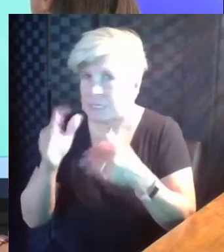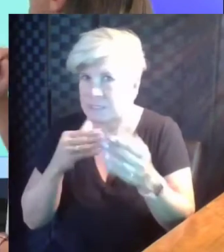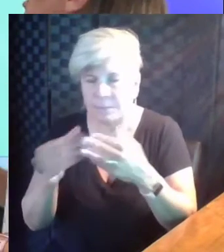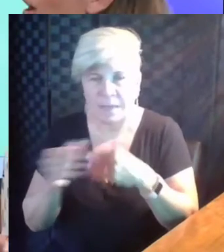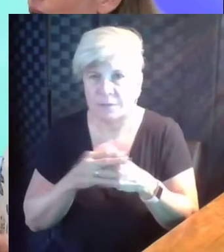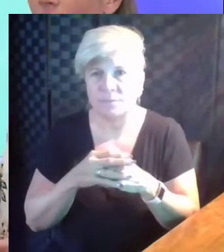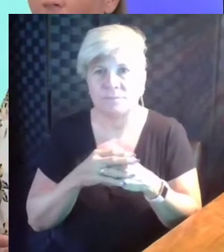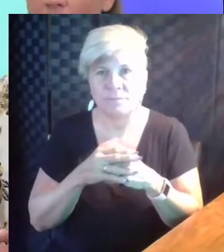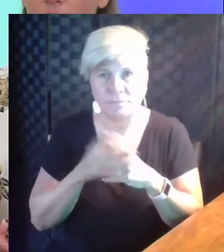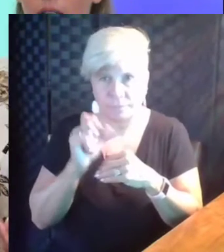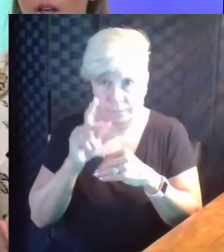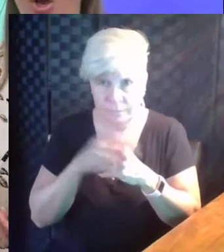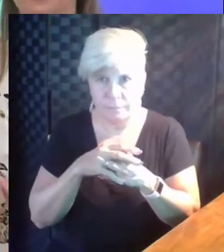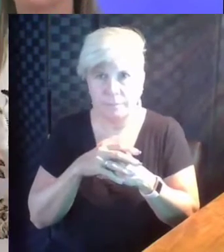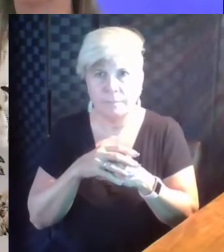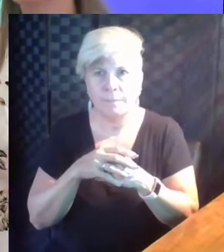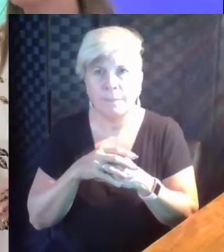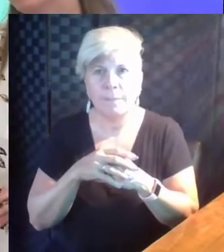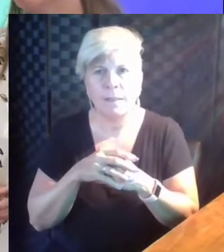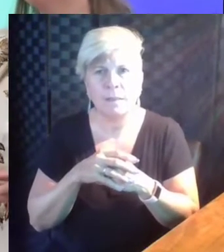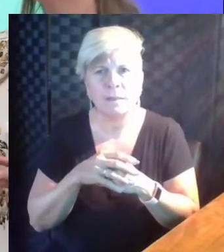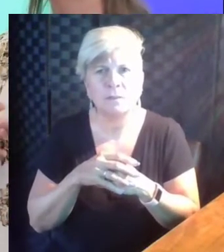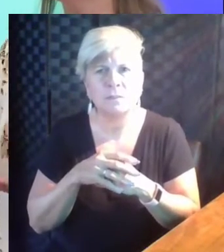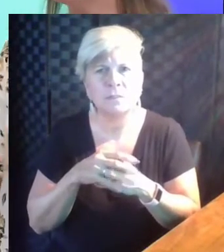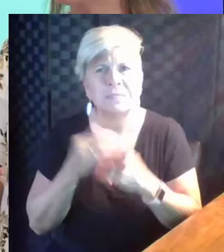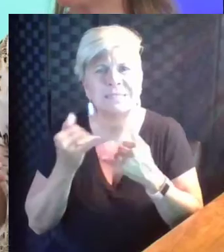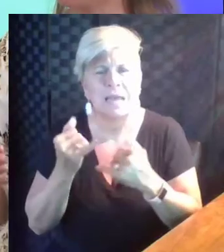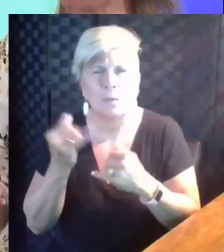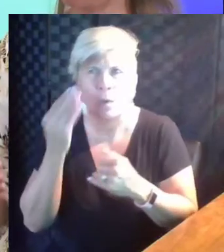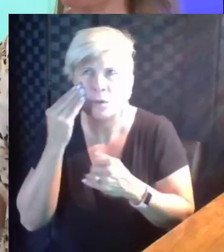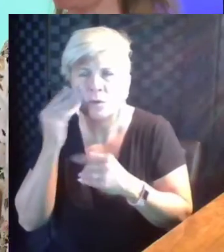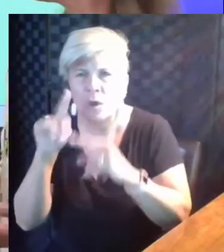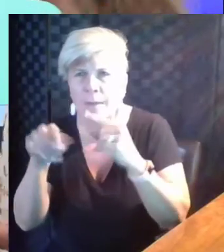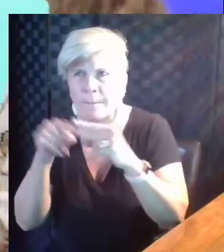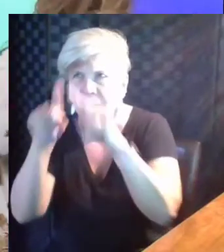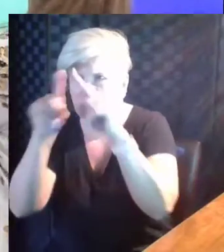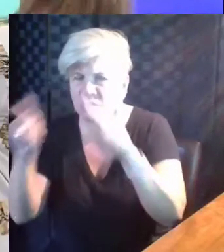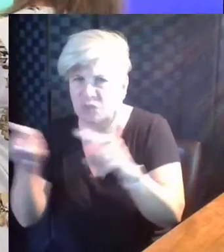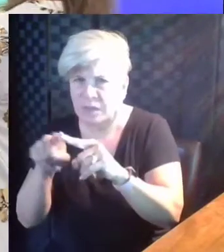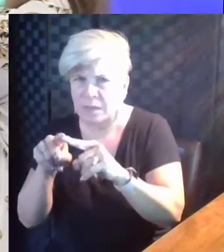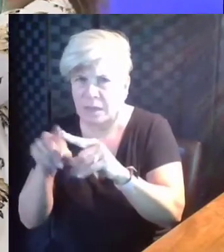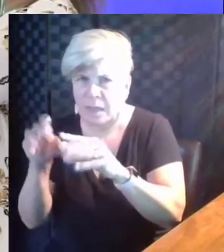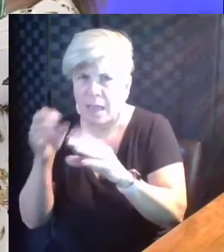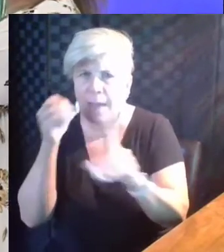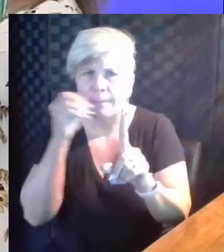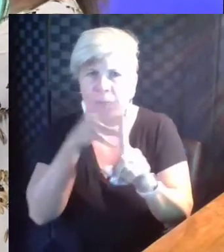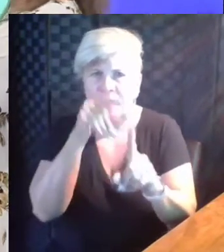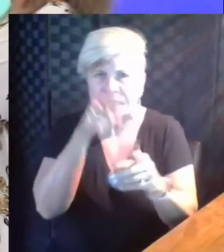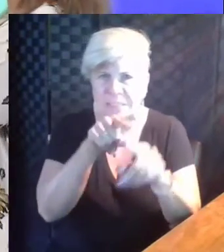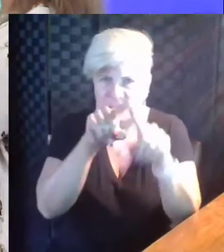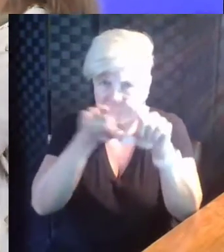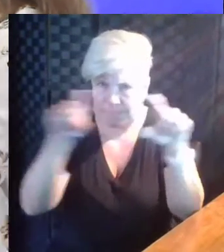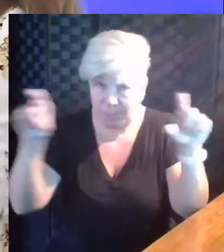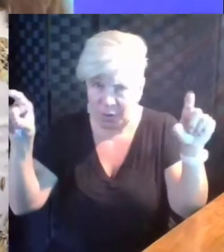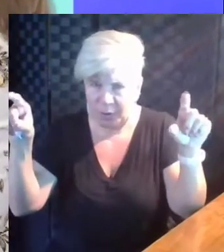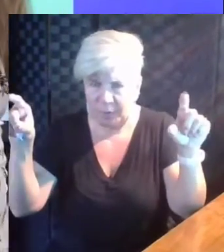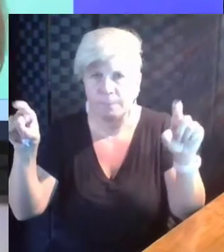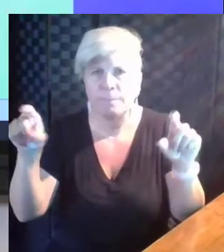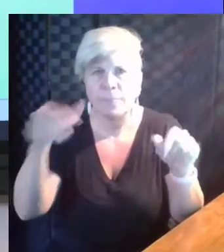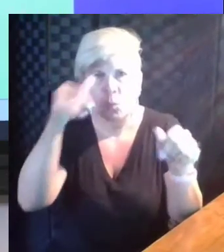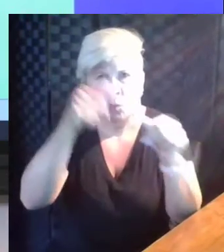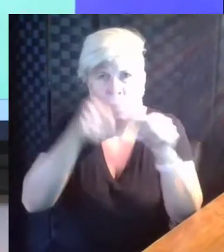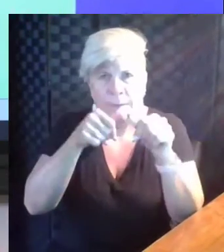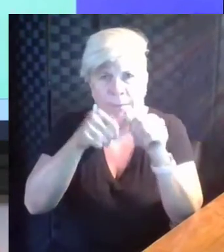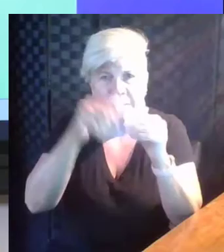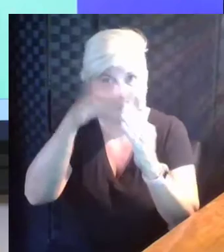equation. Okay, so let's take what we know about that fact family triangle and let's put it here. Now remember,